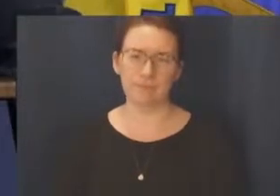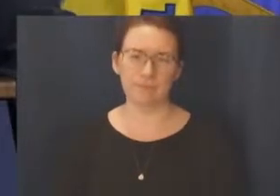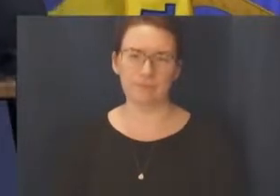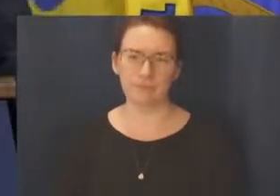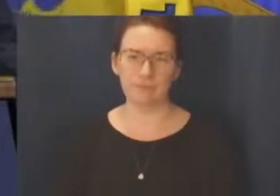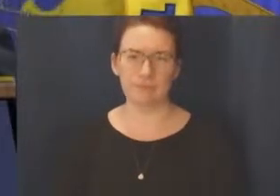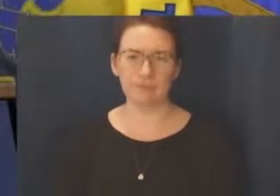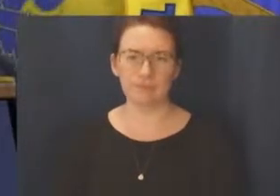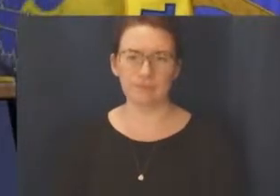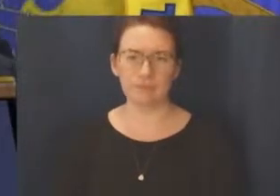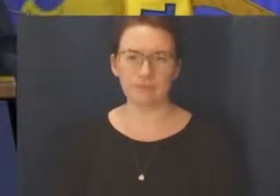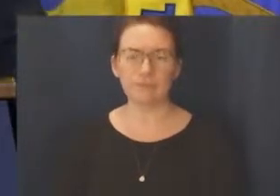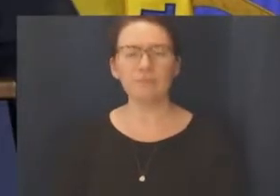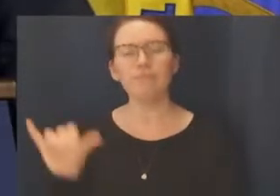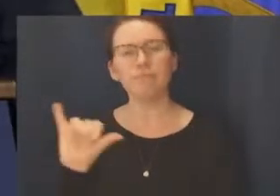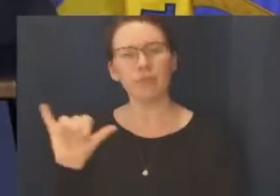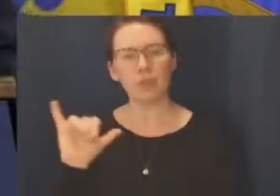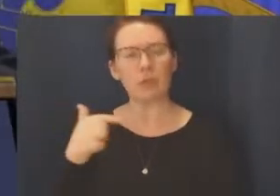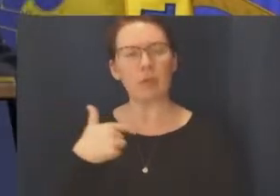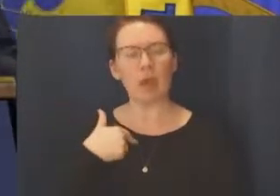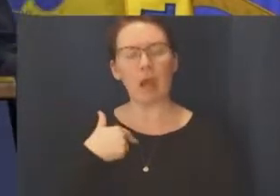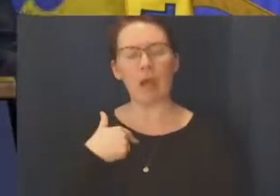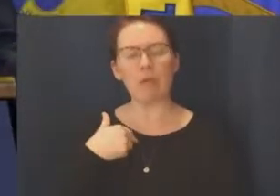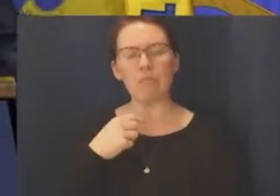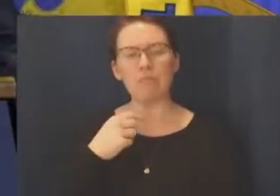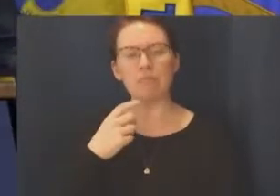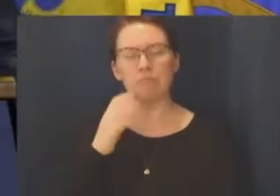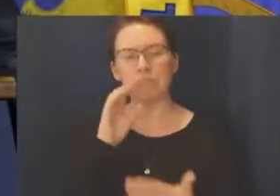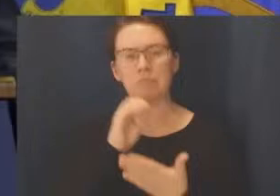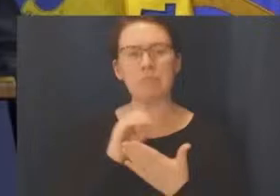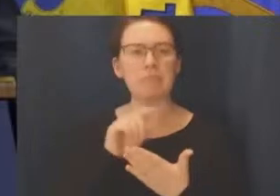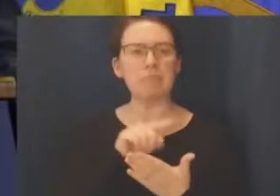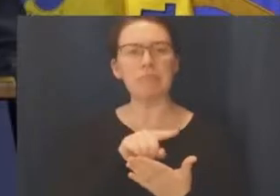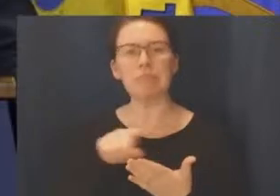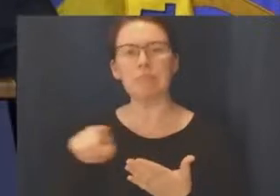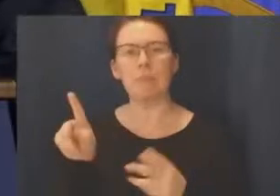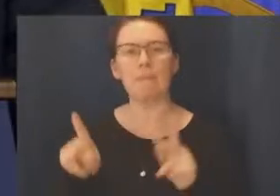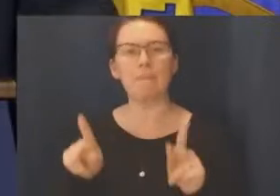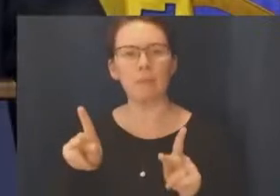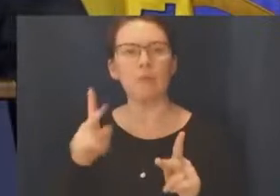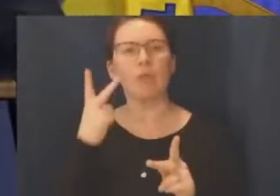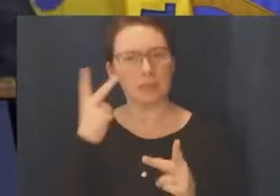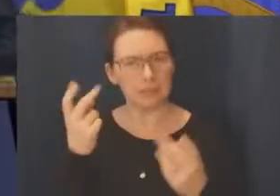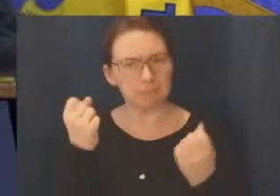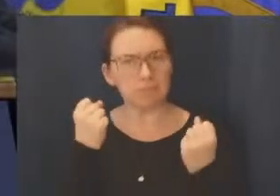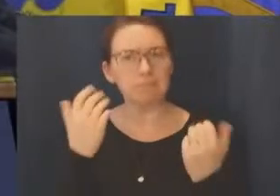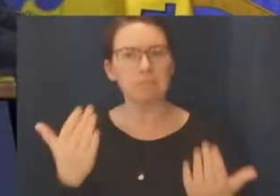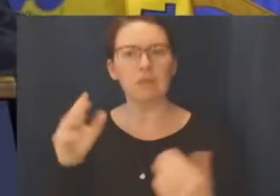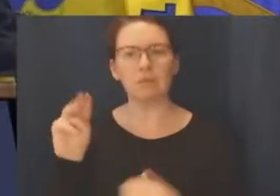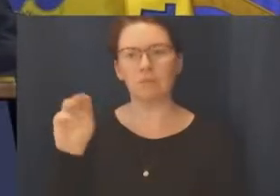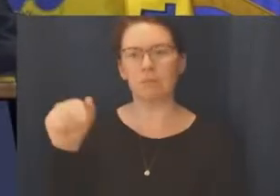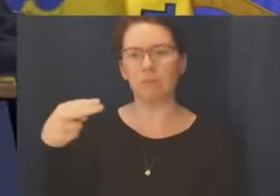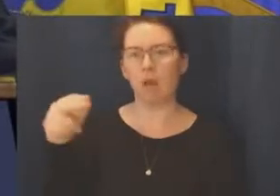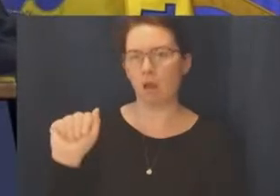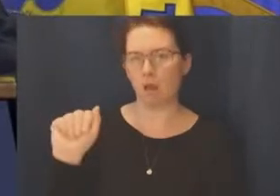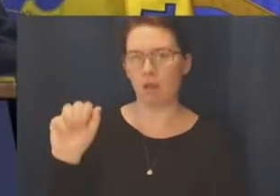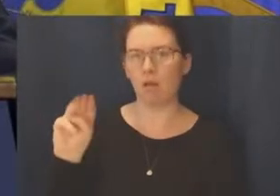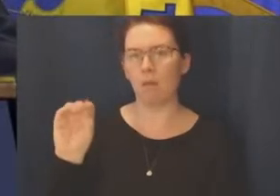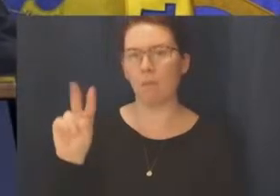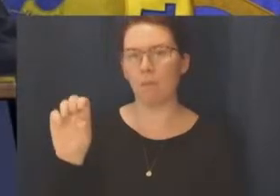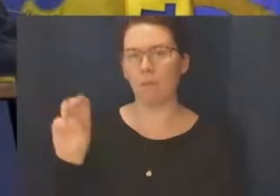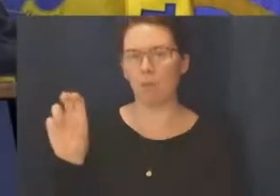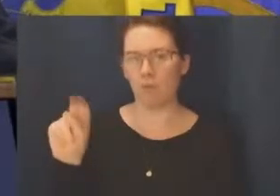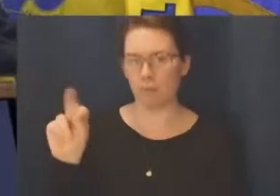I also look around this room and I see a lot of leaders of the MAHA movement and their mission of making their states and their